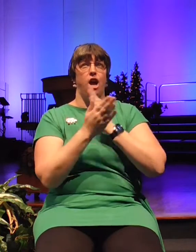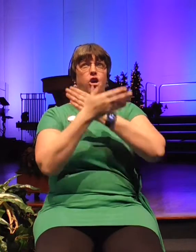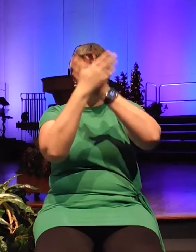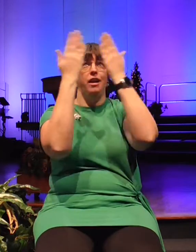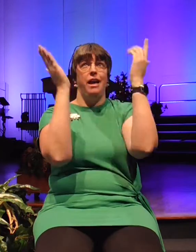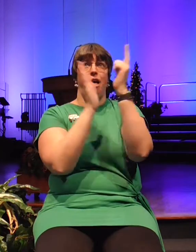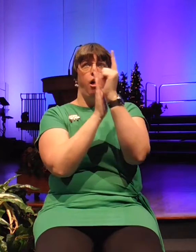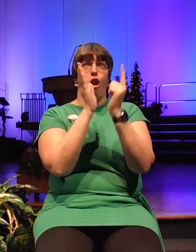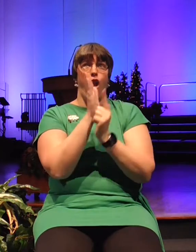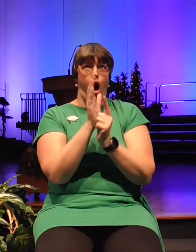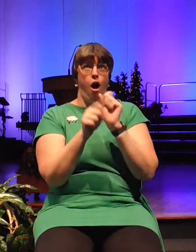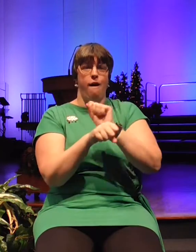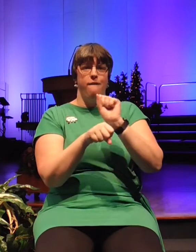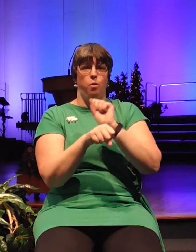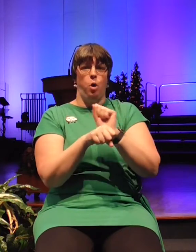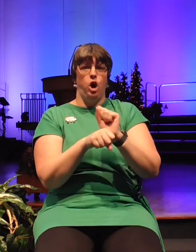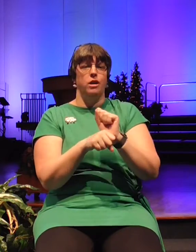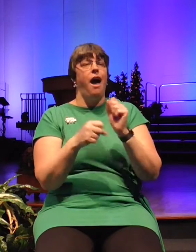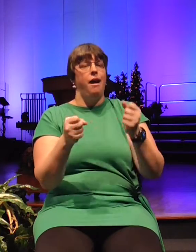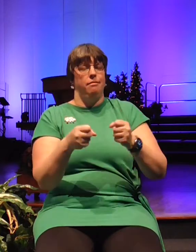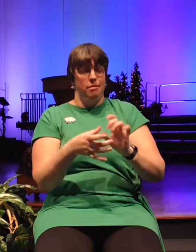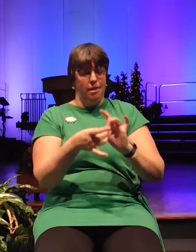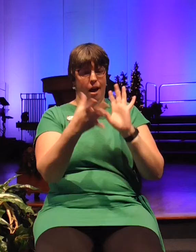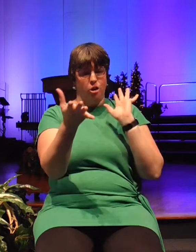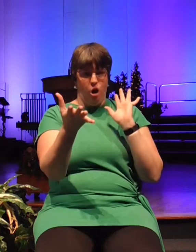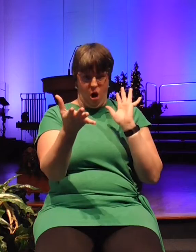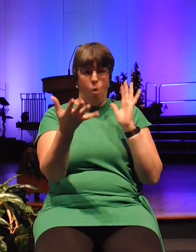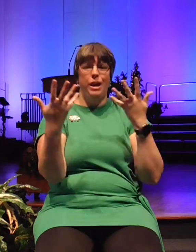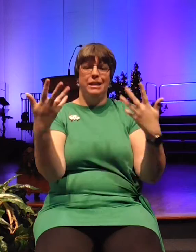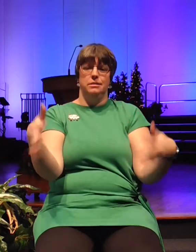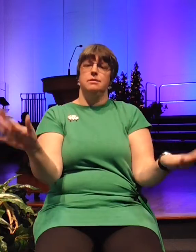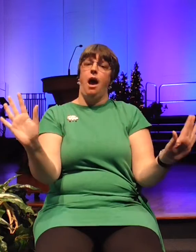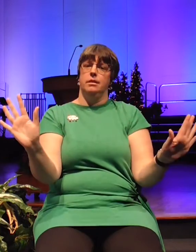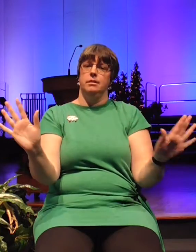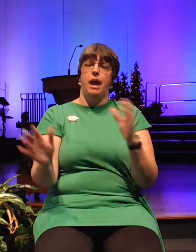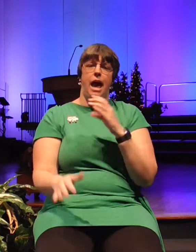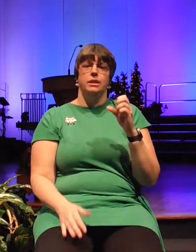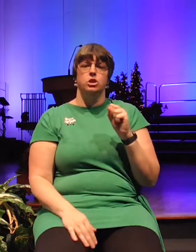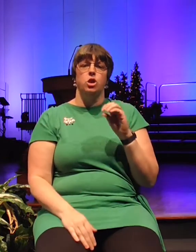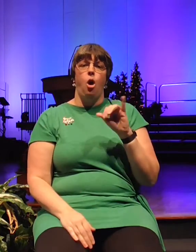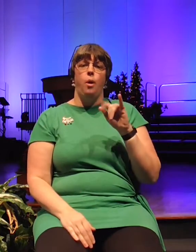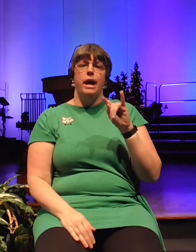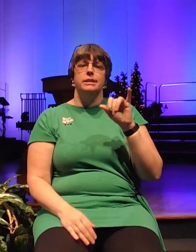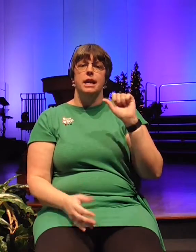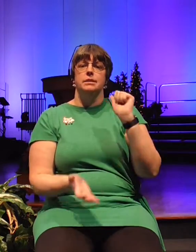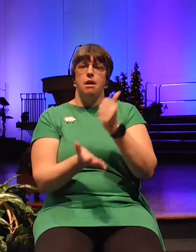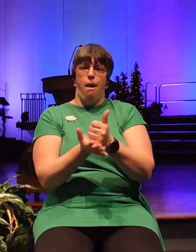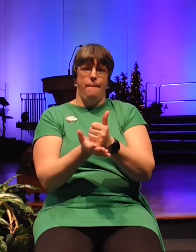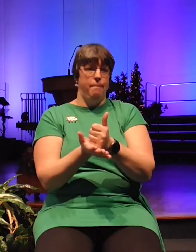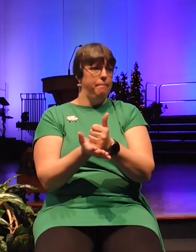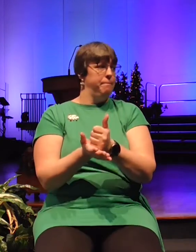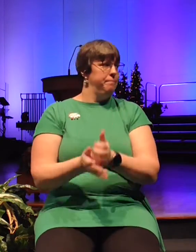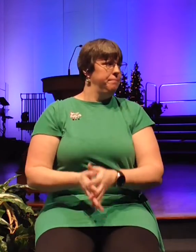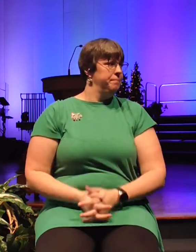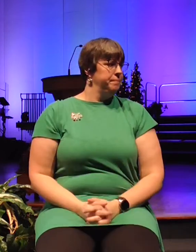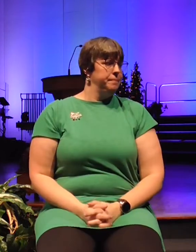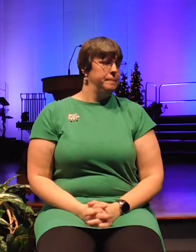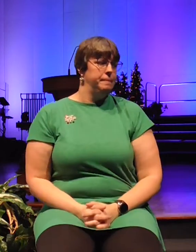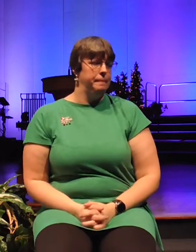its work. I let it be, I let it go. It is done. And so it is. Amen.